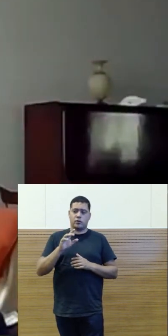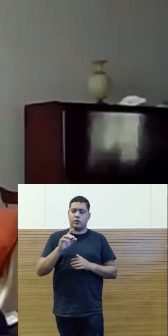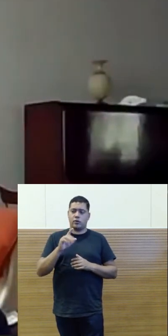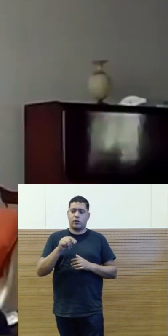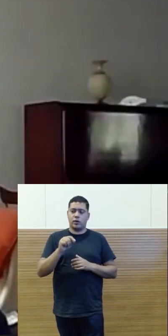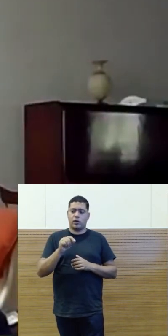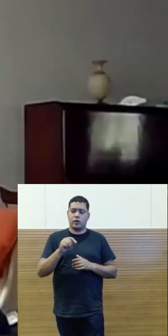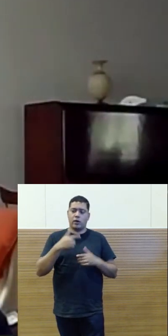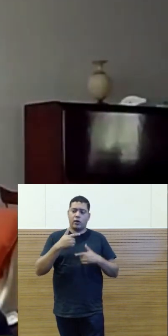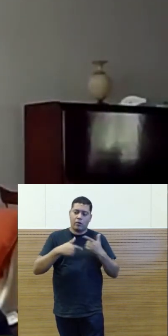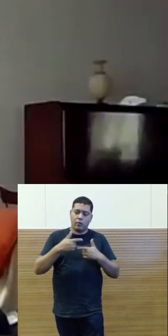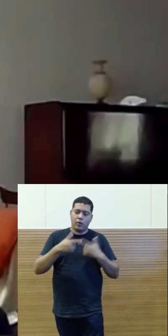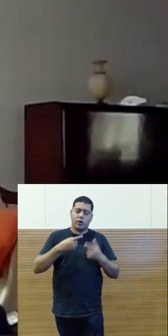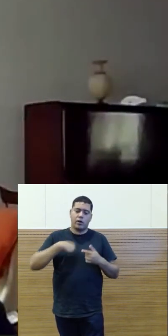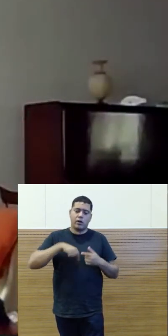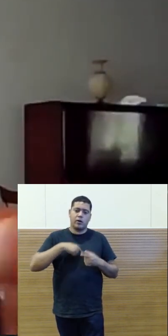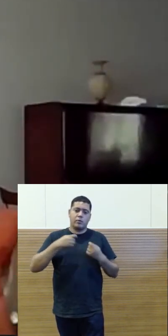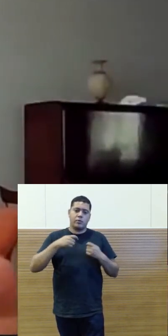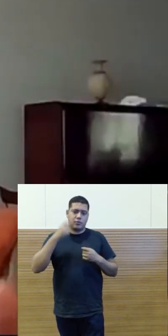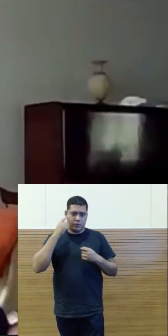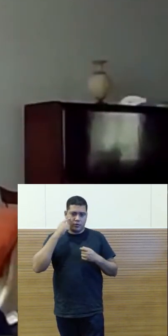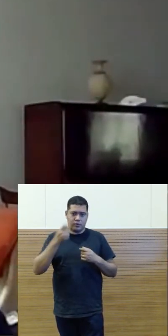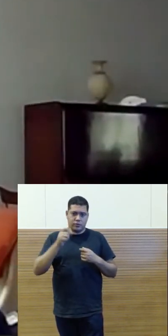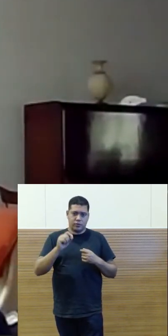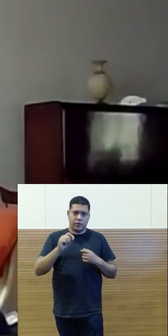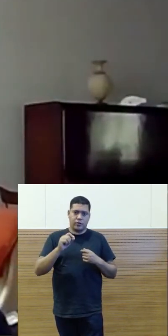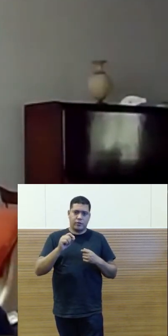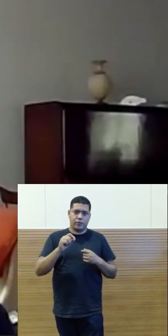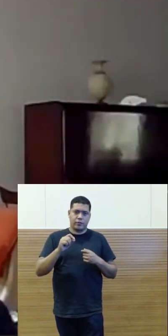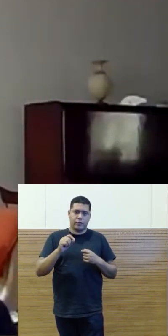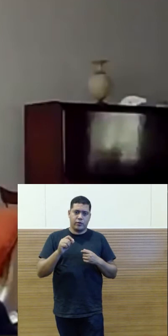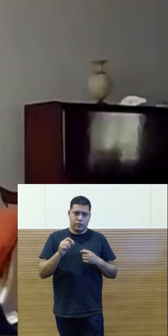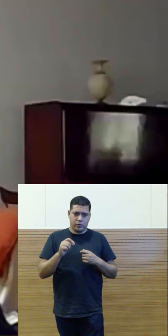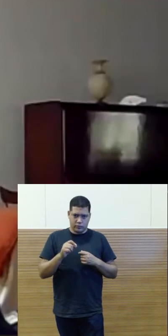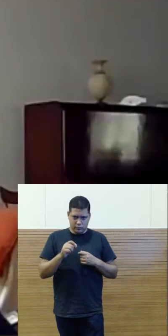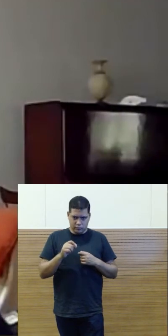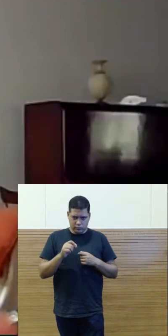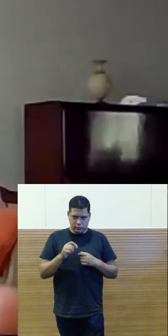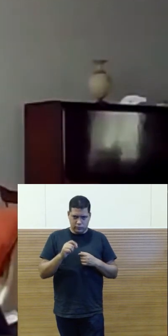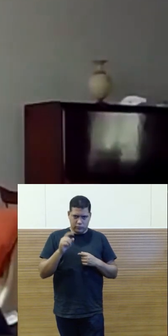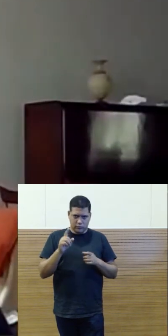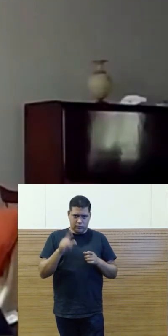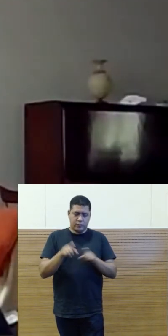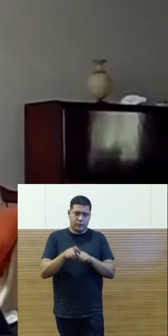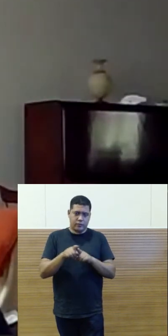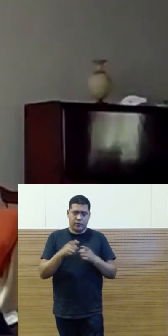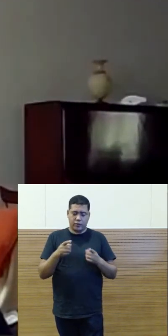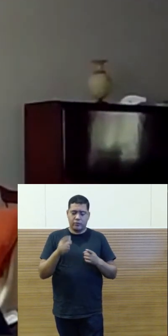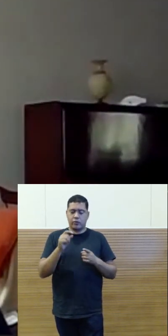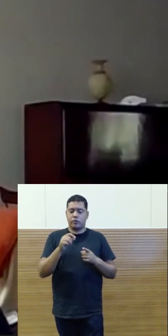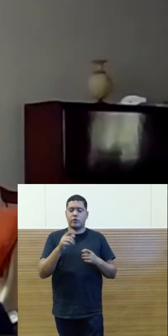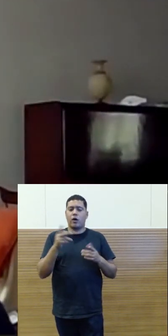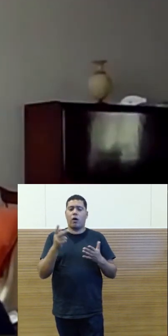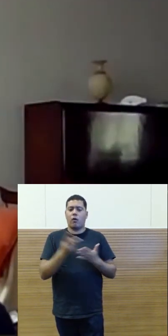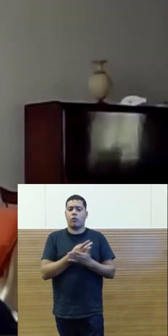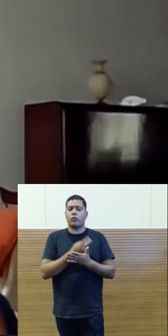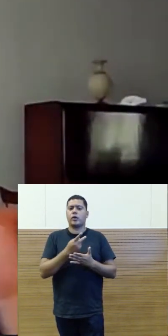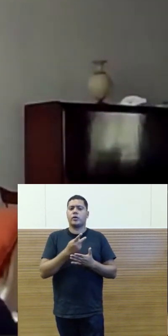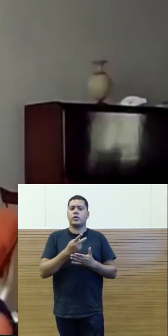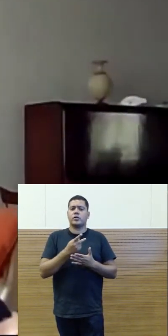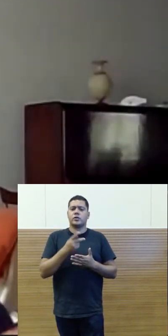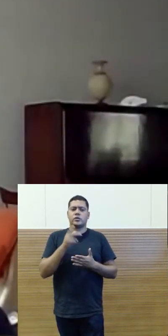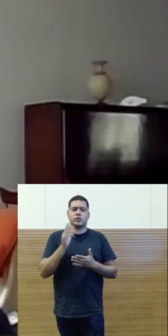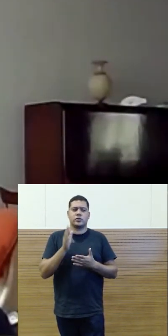generally in the nutritional epidemiology, we must take into consideration the totality of the evidence. And what